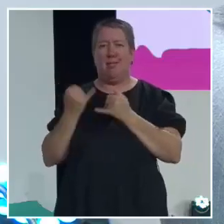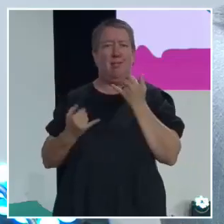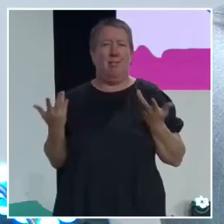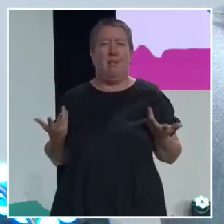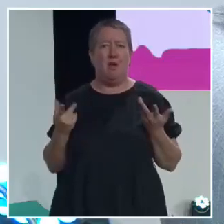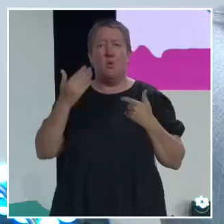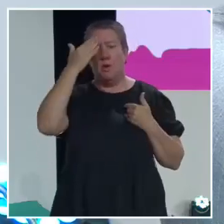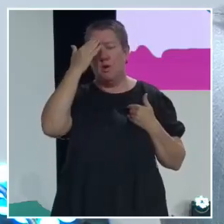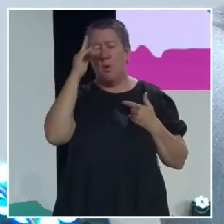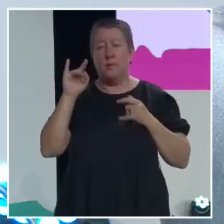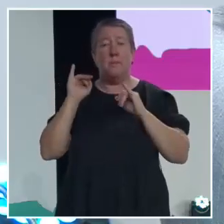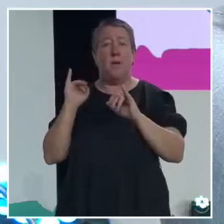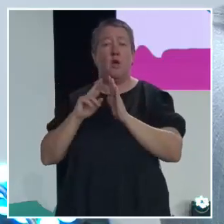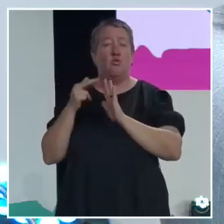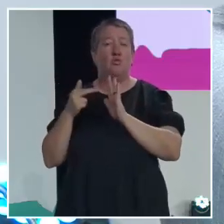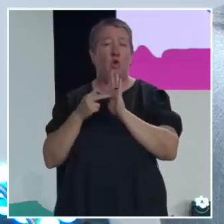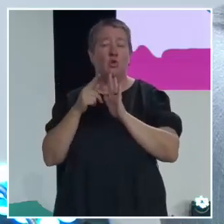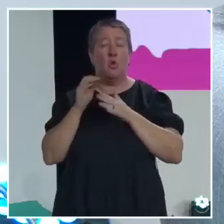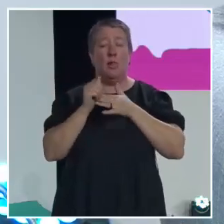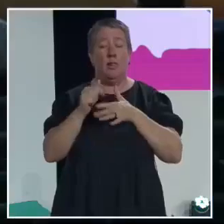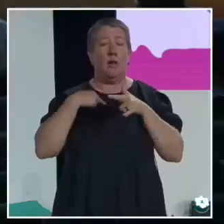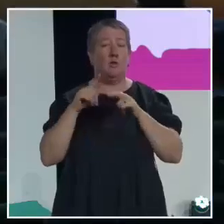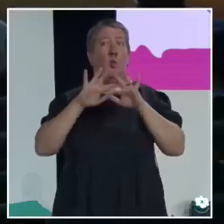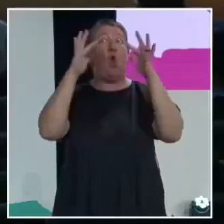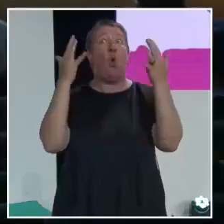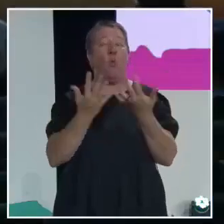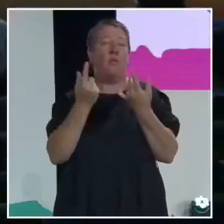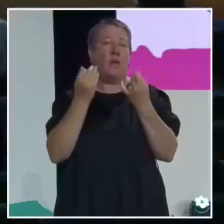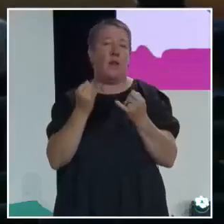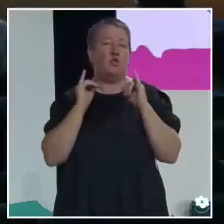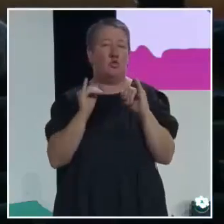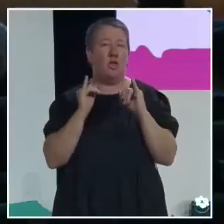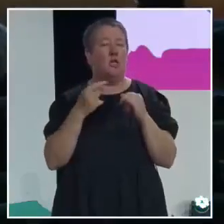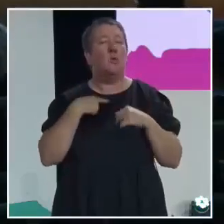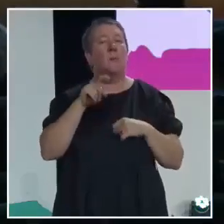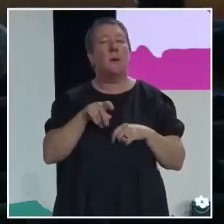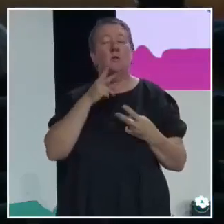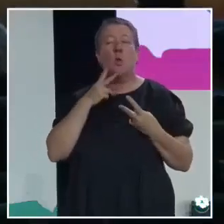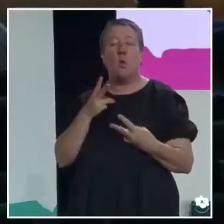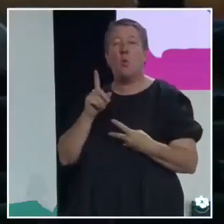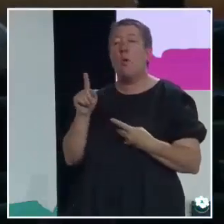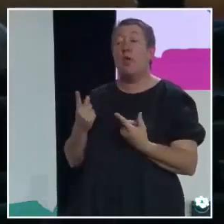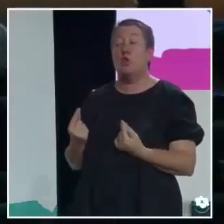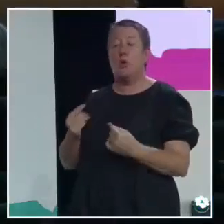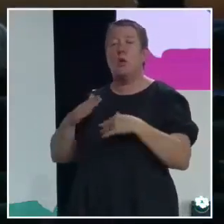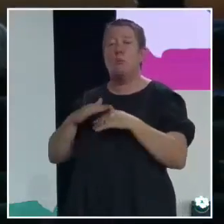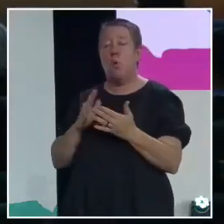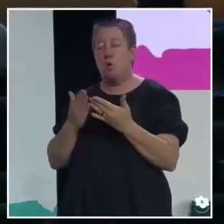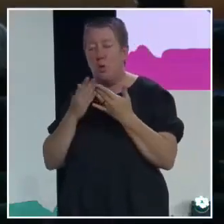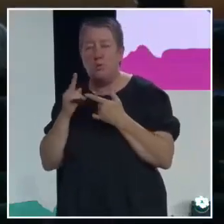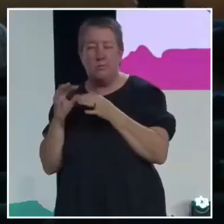a pretty bad role leading us to global financial crisis. We should look at what they are doing more closely when it comes to